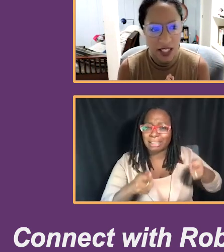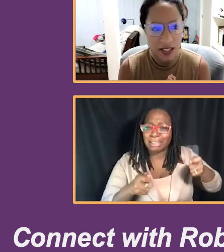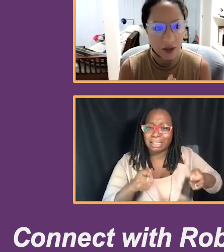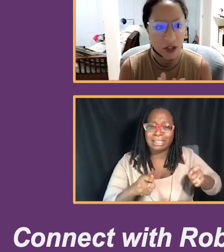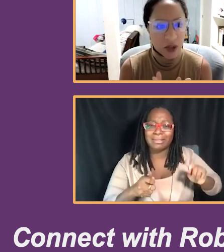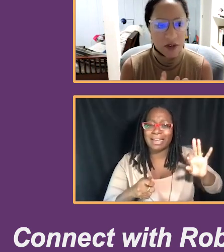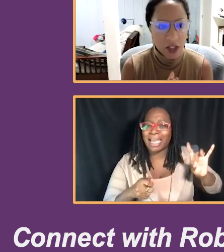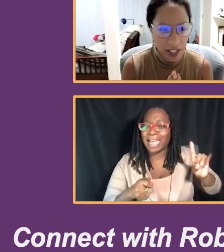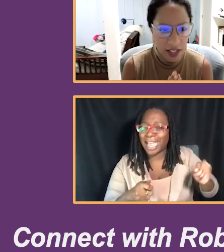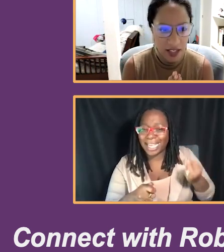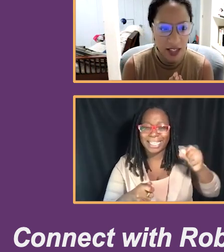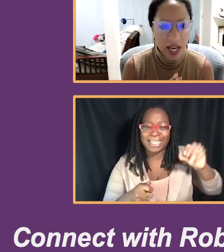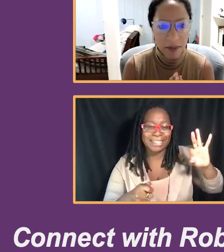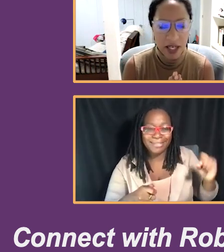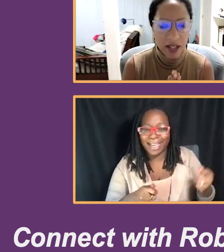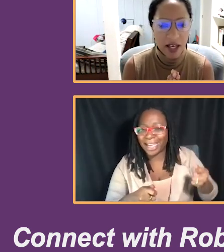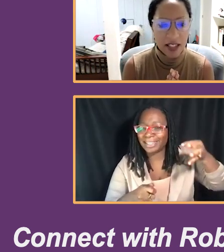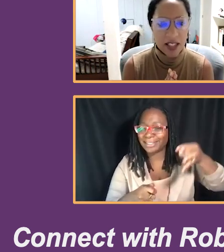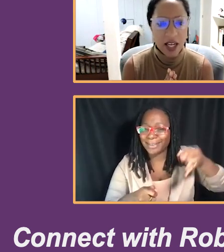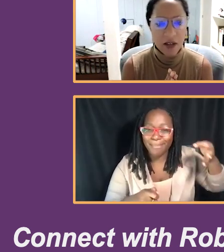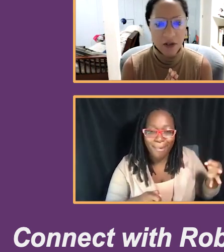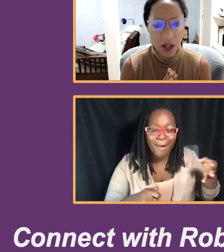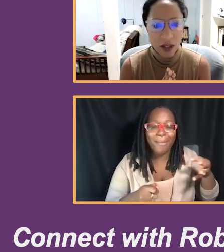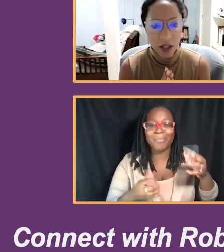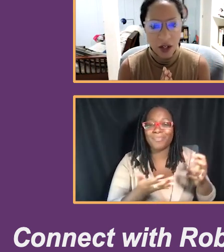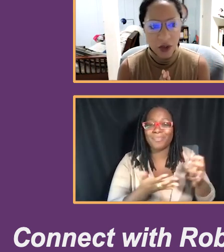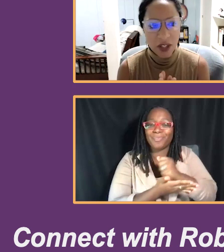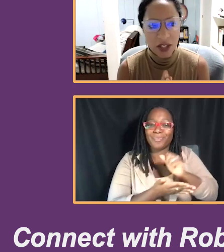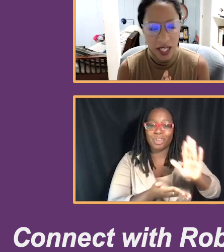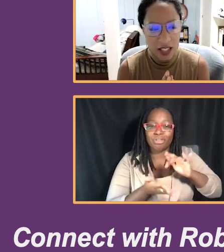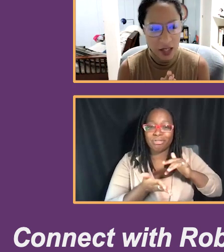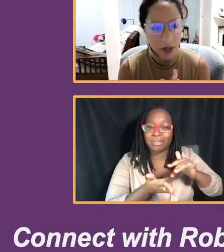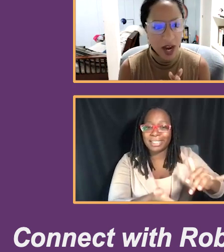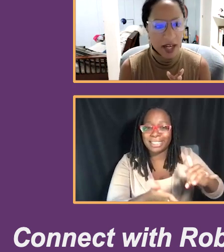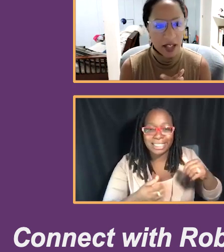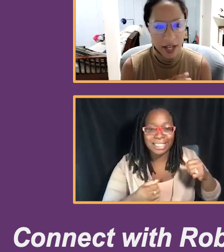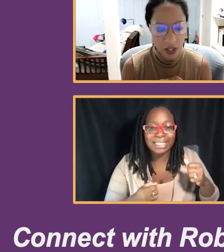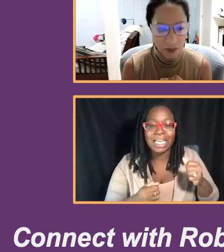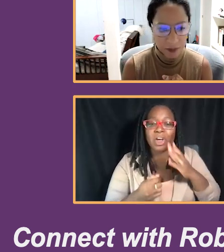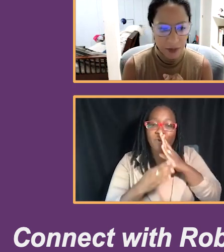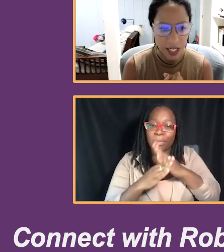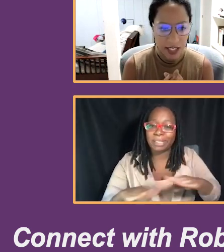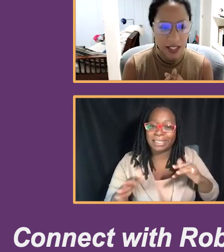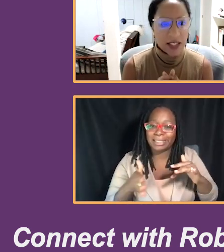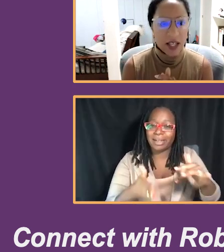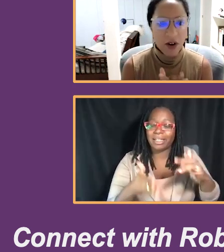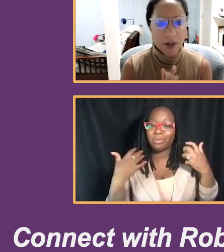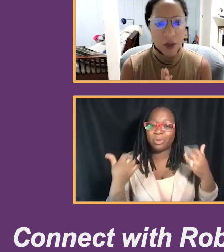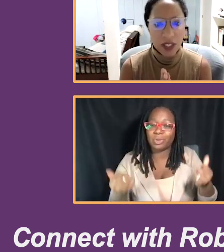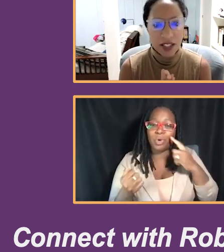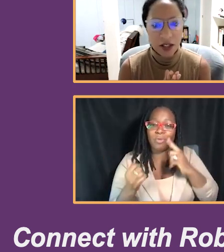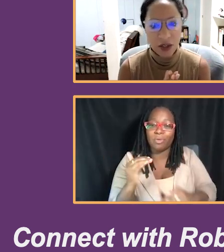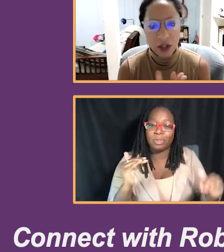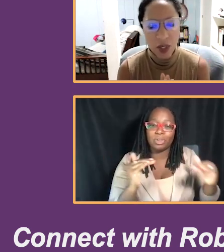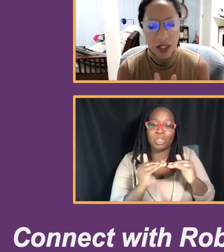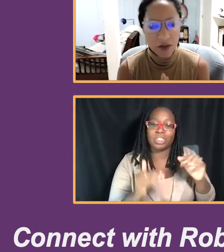peace studies and restorative justice in Nambia in 1994 during their second democratic election. Since then, Robin's